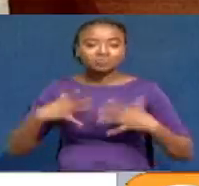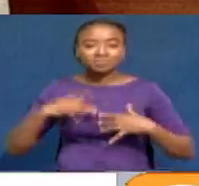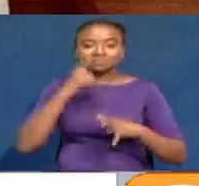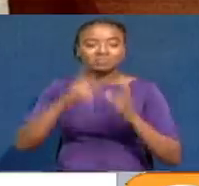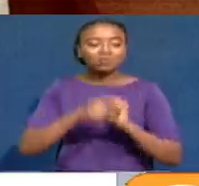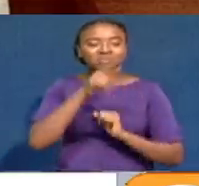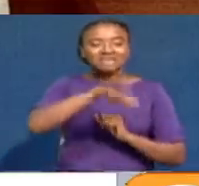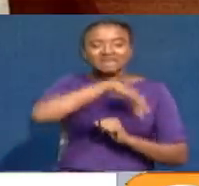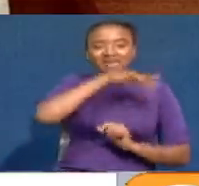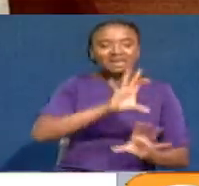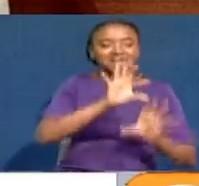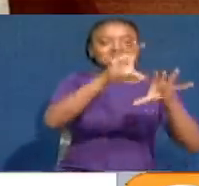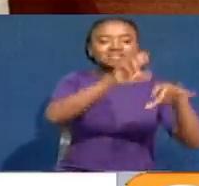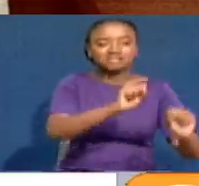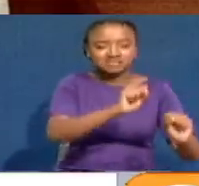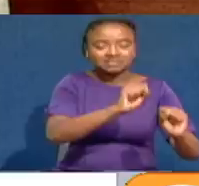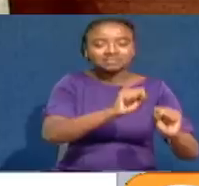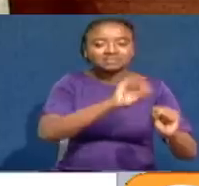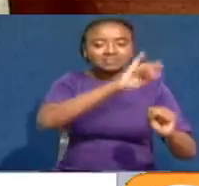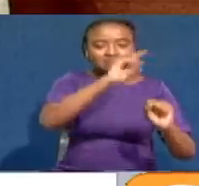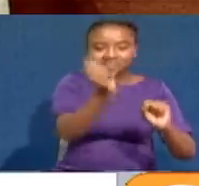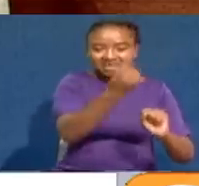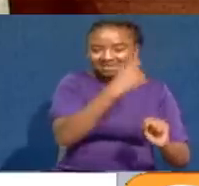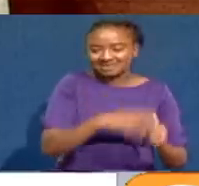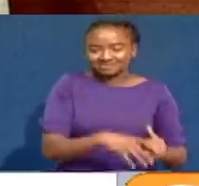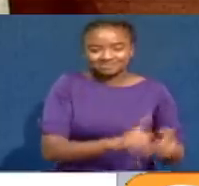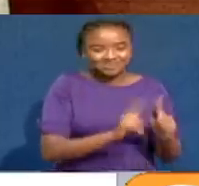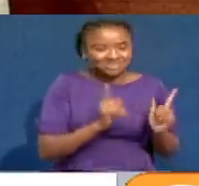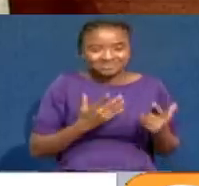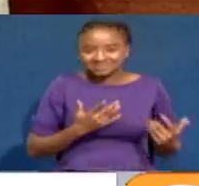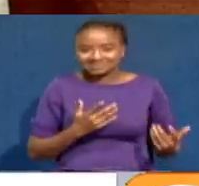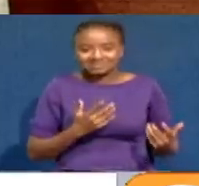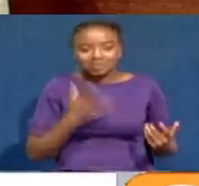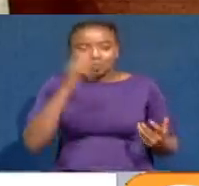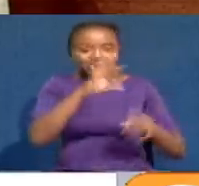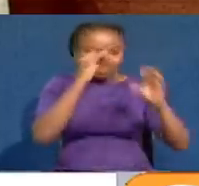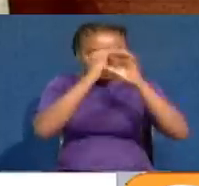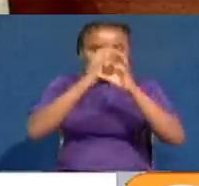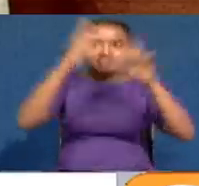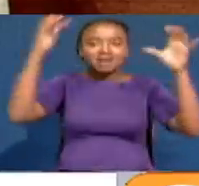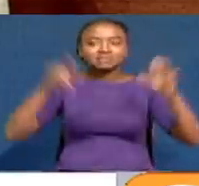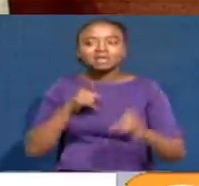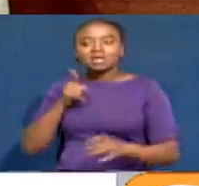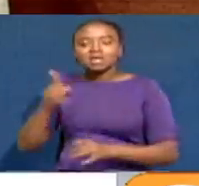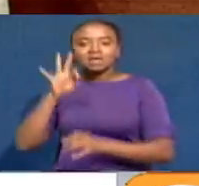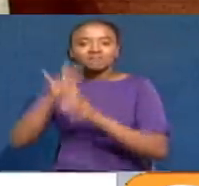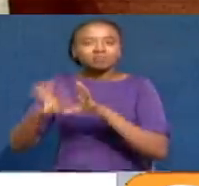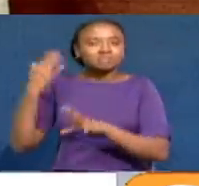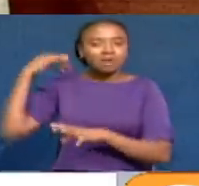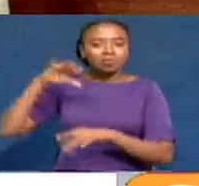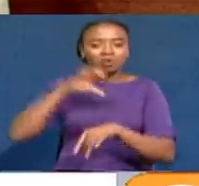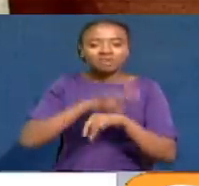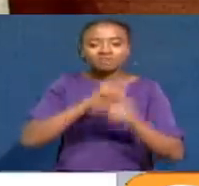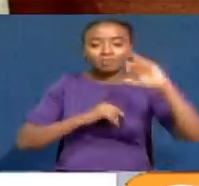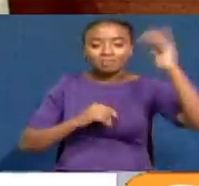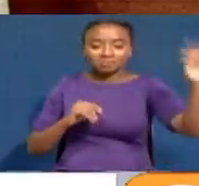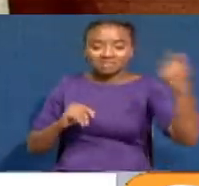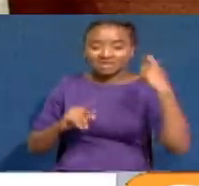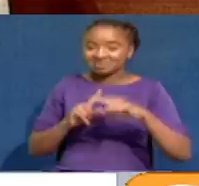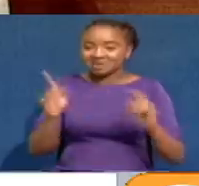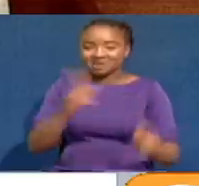the mountain to get a certain percent, ostensibly because they imagine that the votes he got are intact. Let me tell you something,